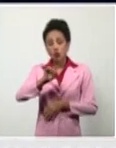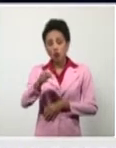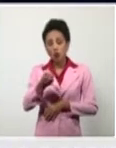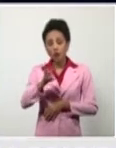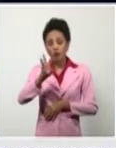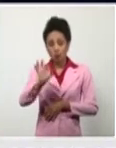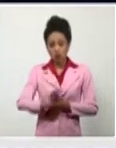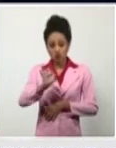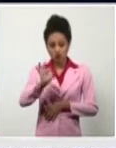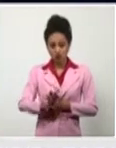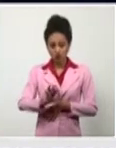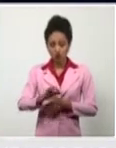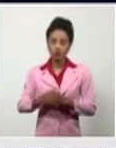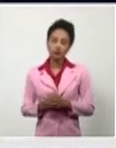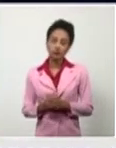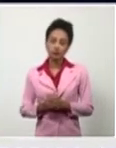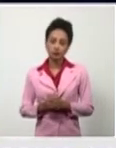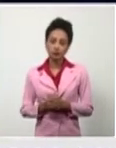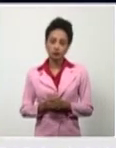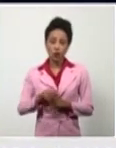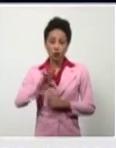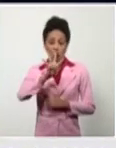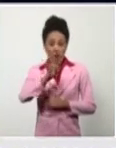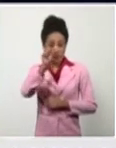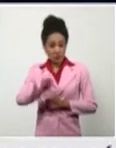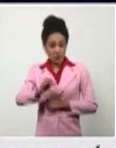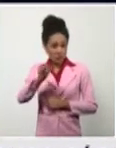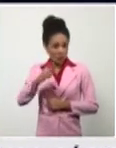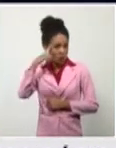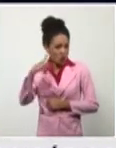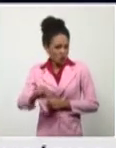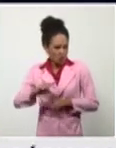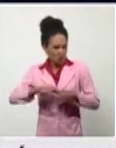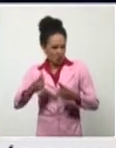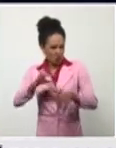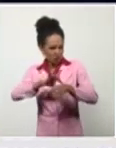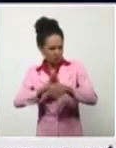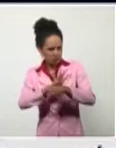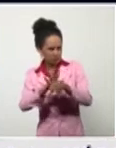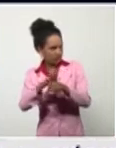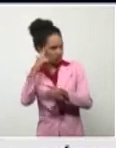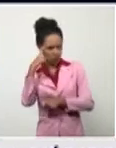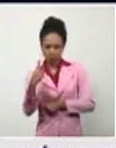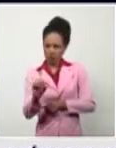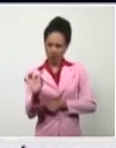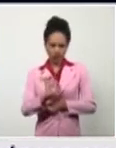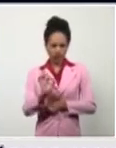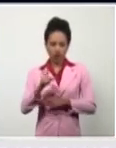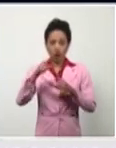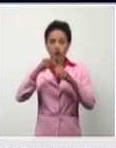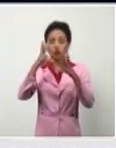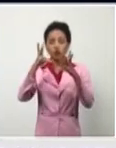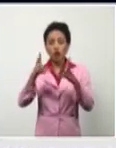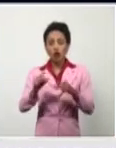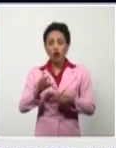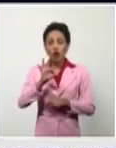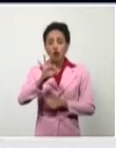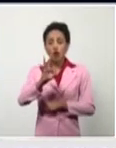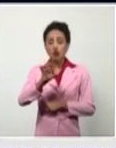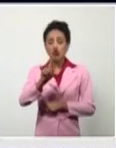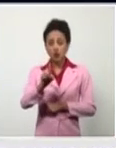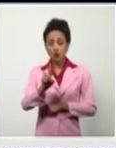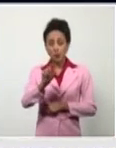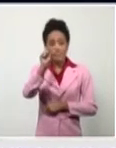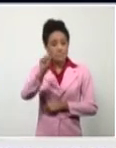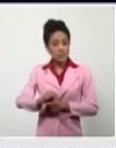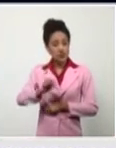In 4 of the cases, the source of the infection has not been determined. For a total of 81 people whose source of